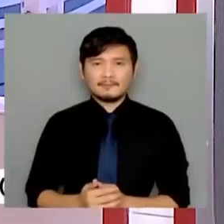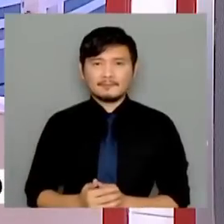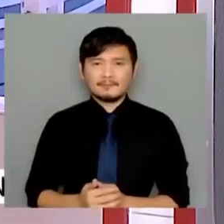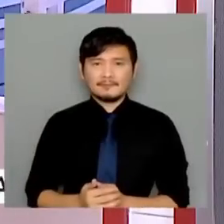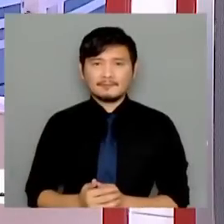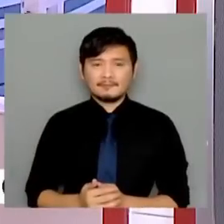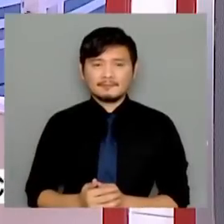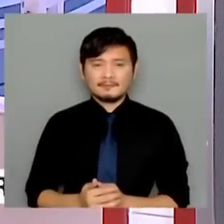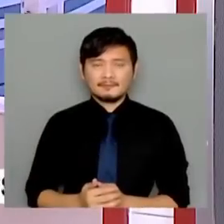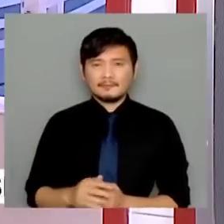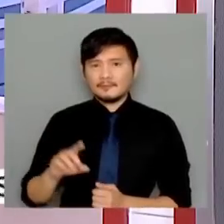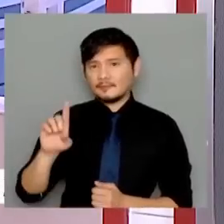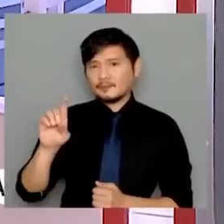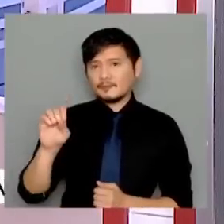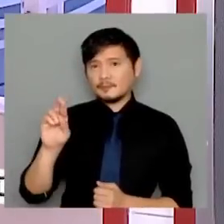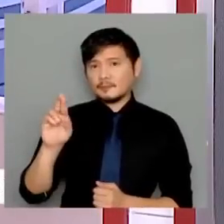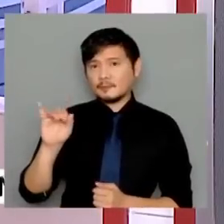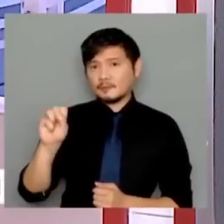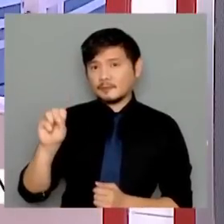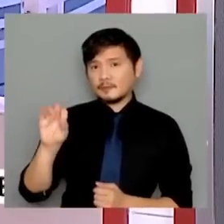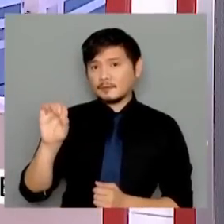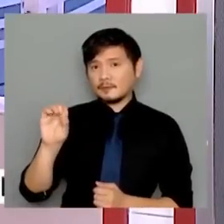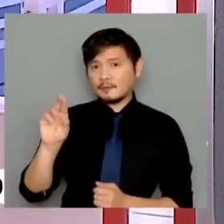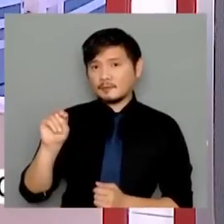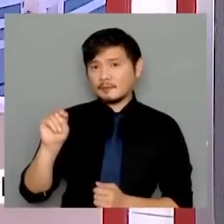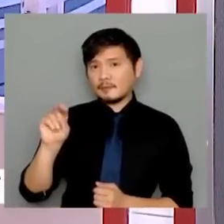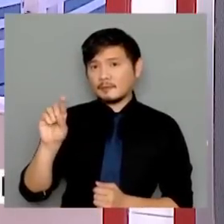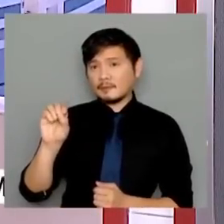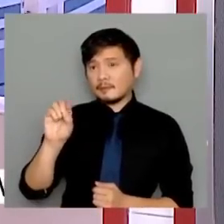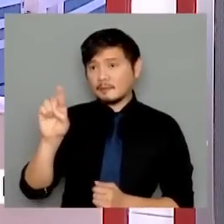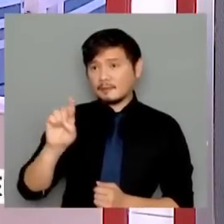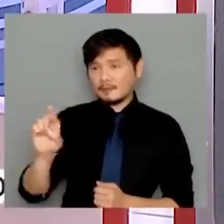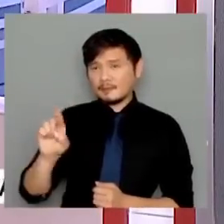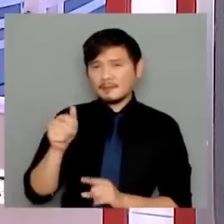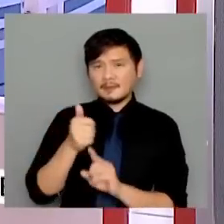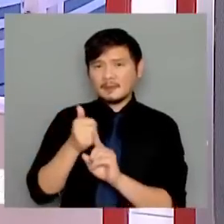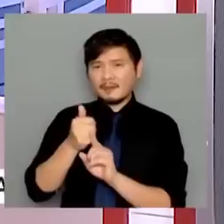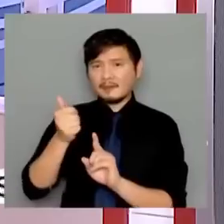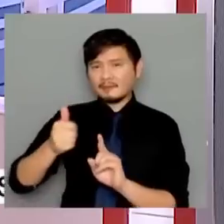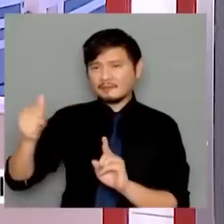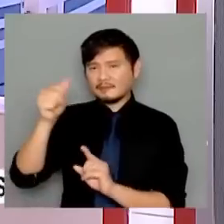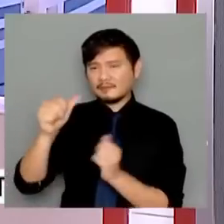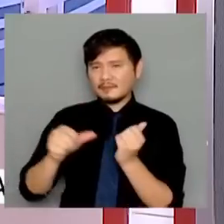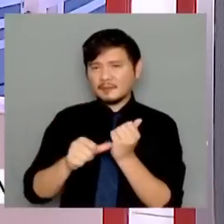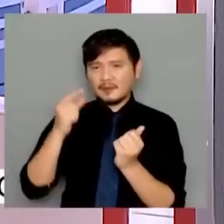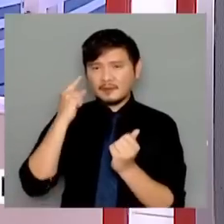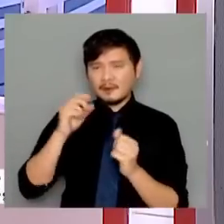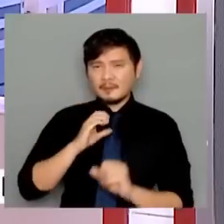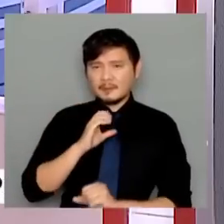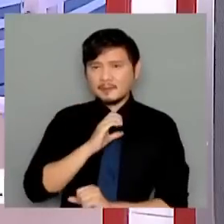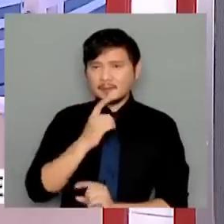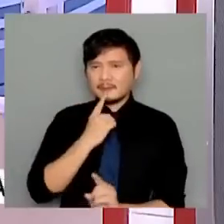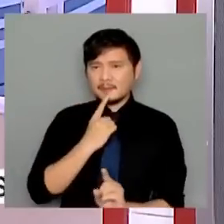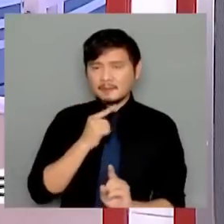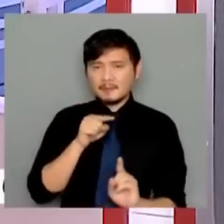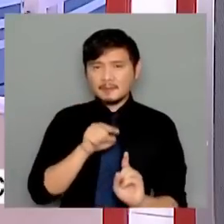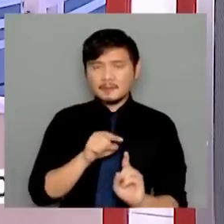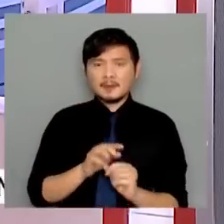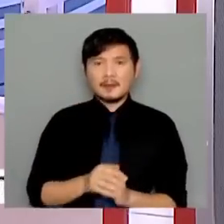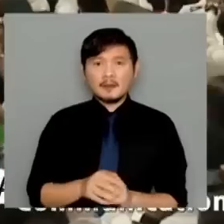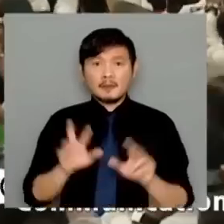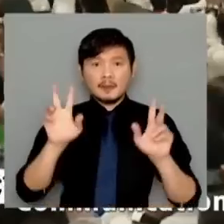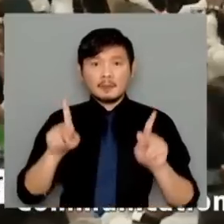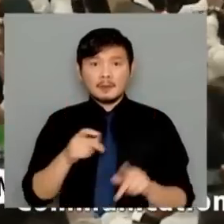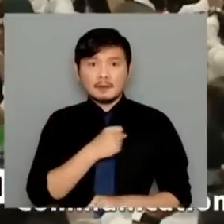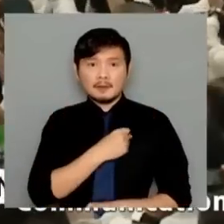Doris Fernandez Ferrer, the executive director of the Private Education Assistance Committee, says Vice President-elect Duterte has shown she has a